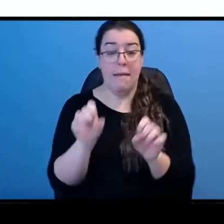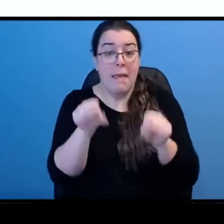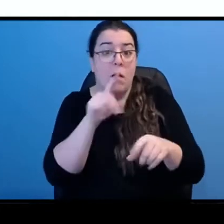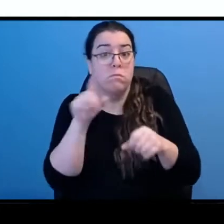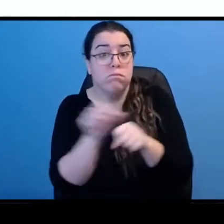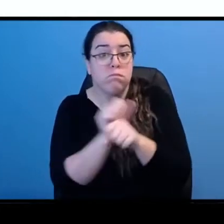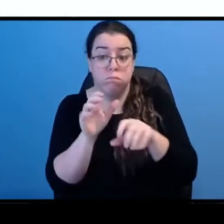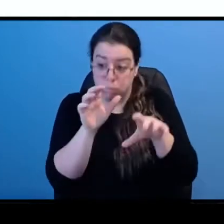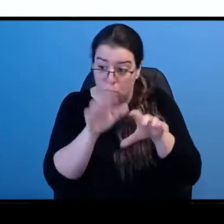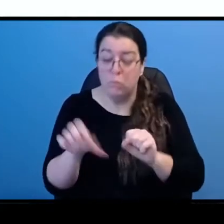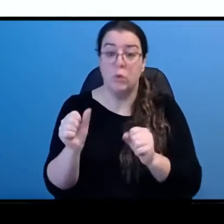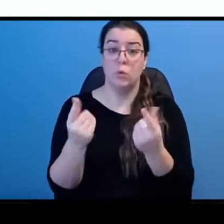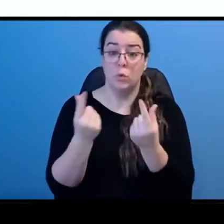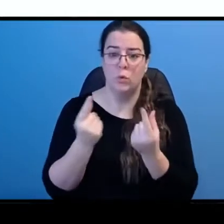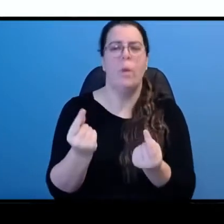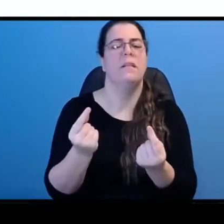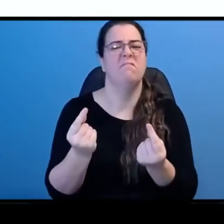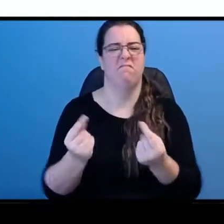Canada Council's